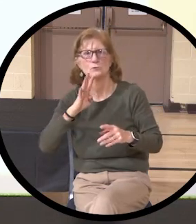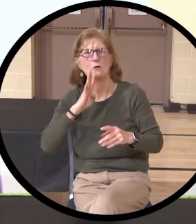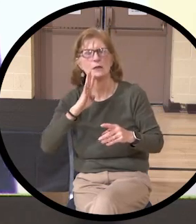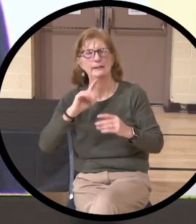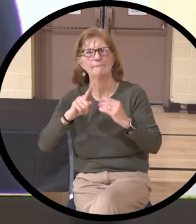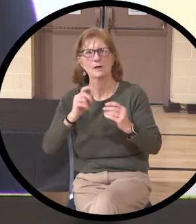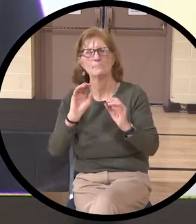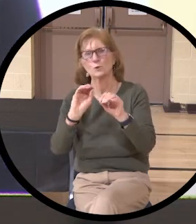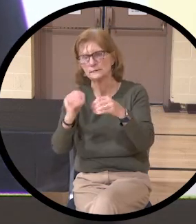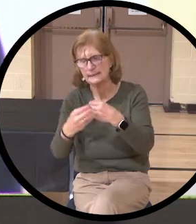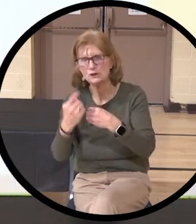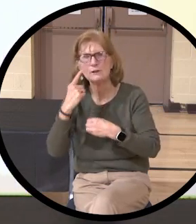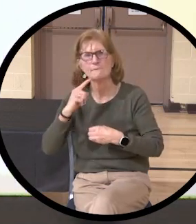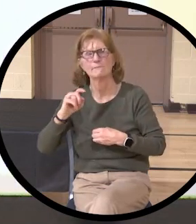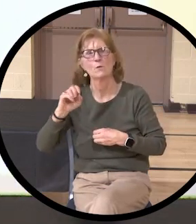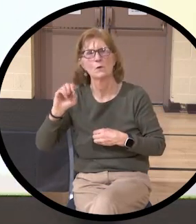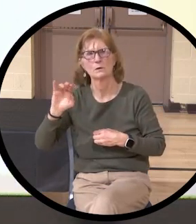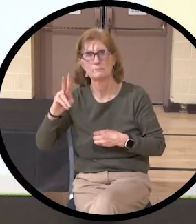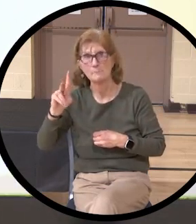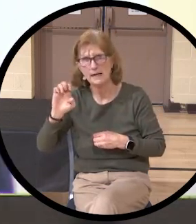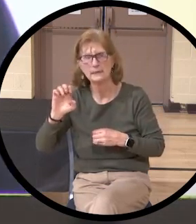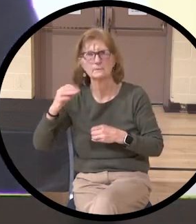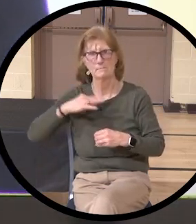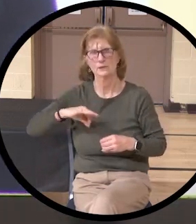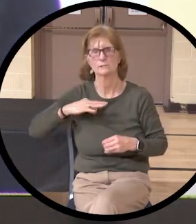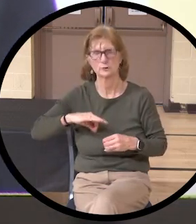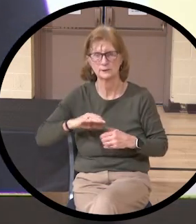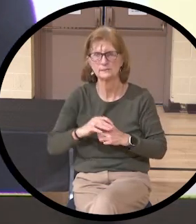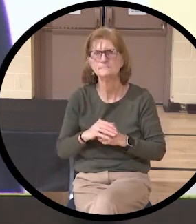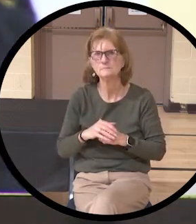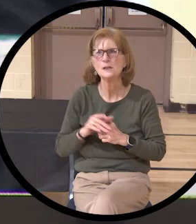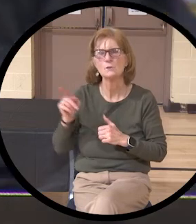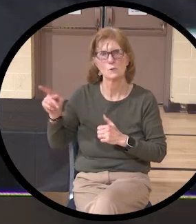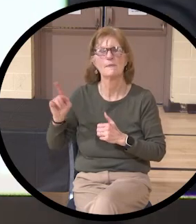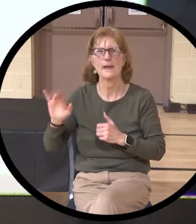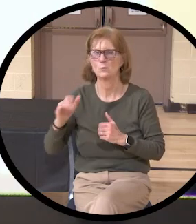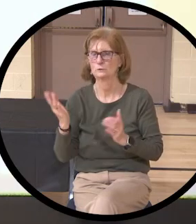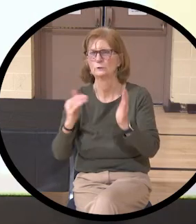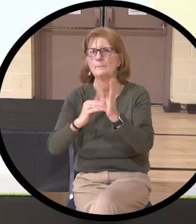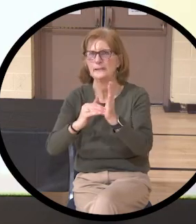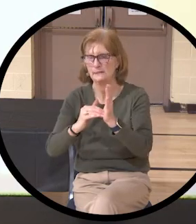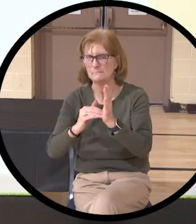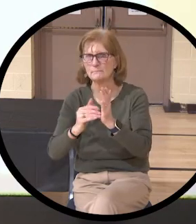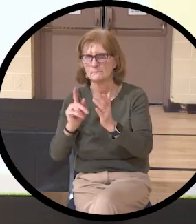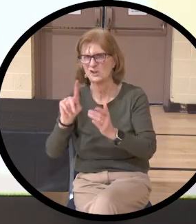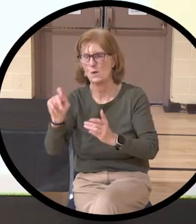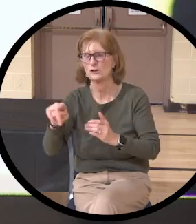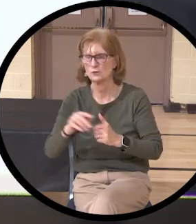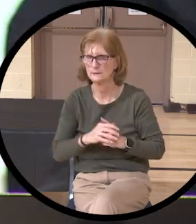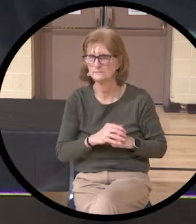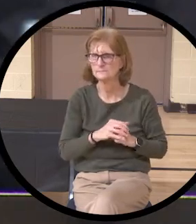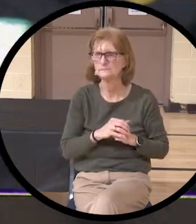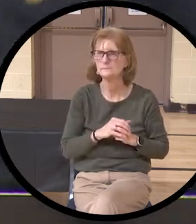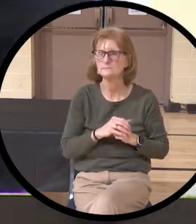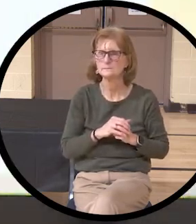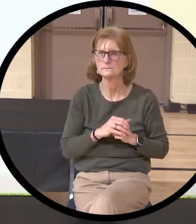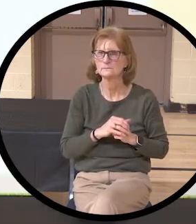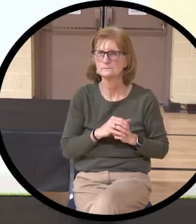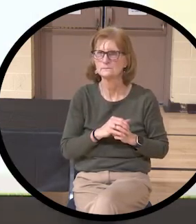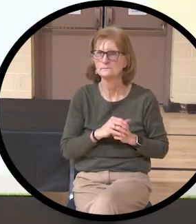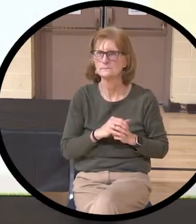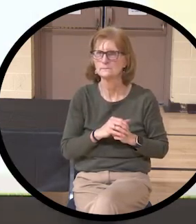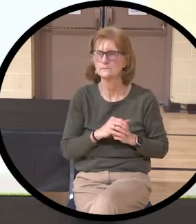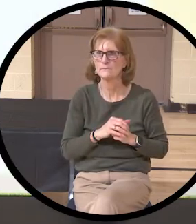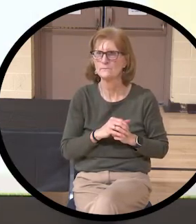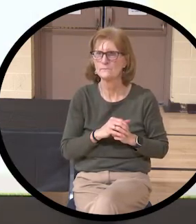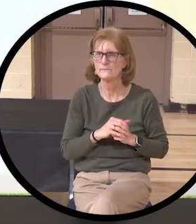organization that's been advocating for this since 2015. We first submitted a capital budget request for bike lanes on Stanton Avenue.